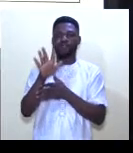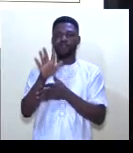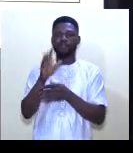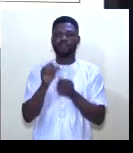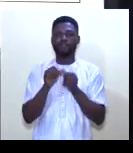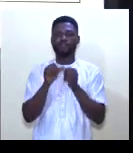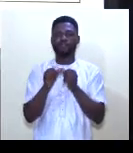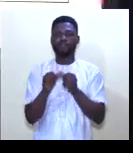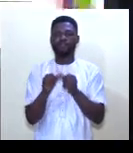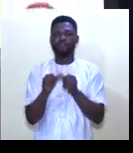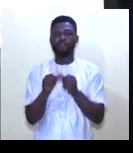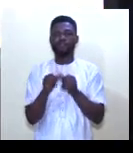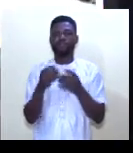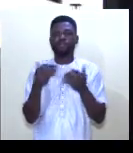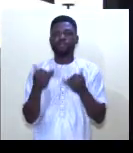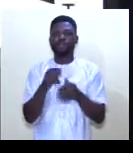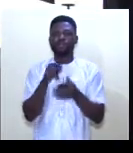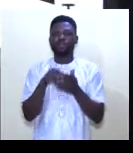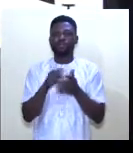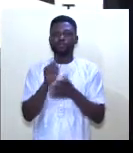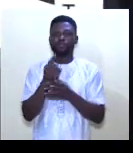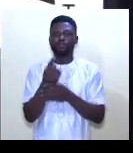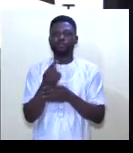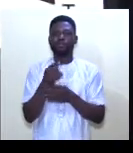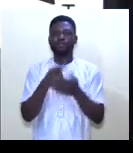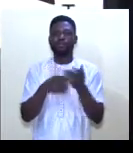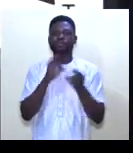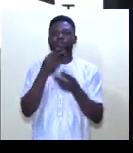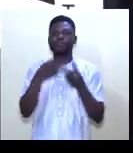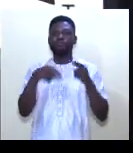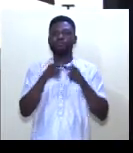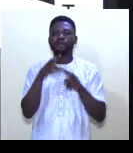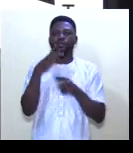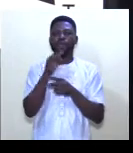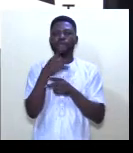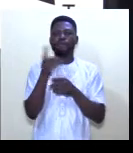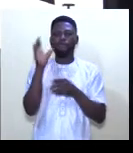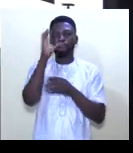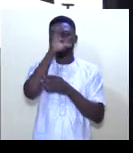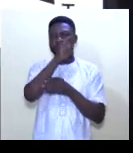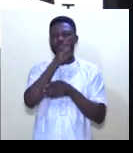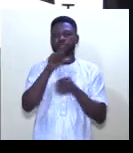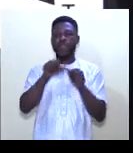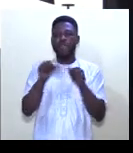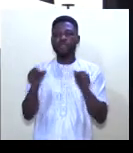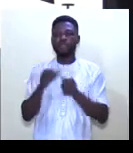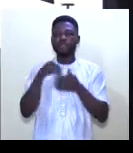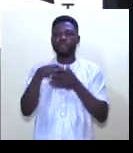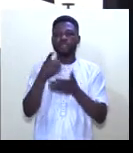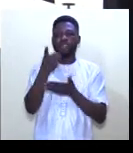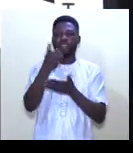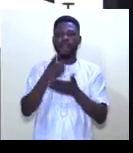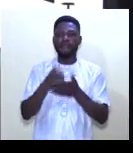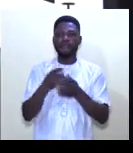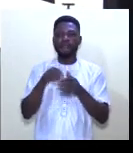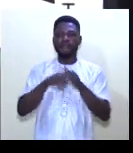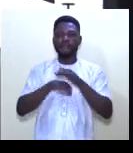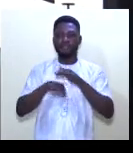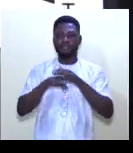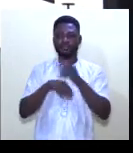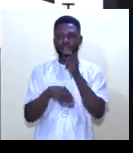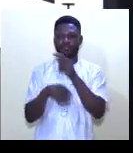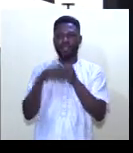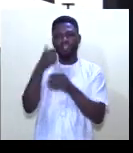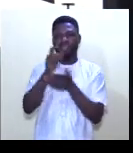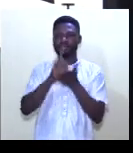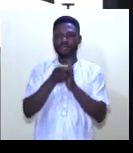65. So moving on quickly. Now this one. What is the value of the missing angle in the diagram below? I give you 10 seconds